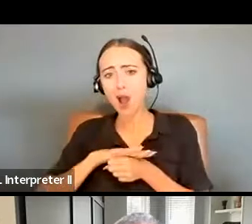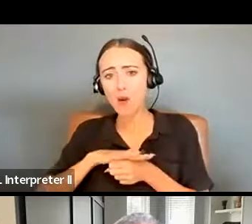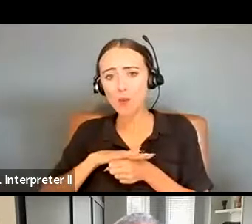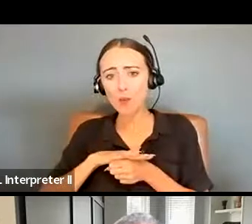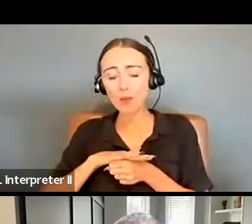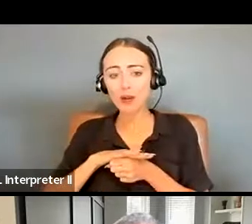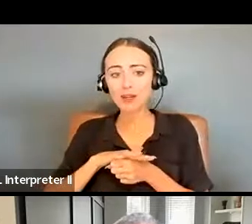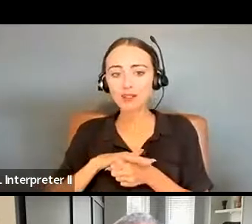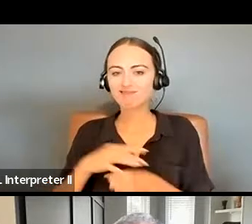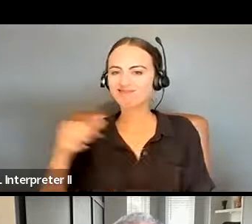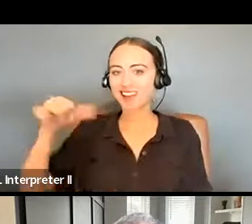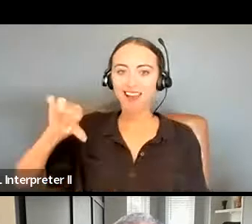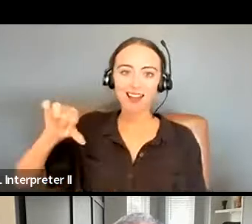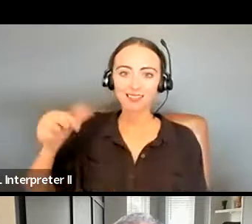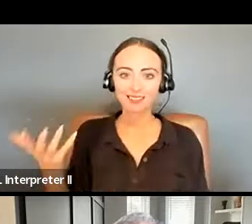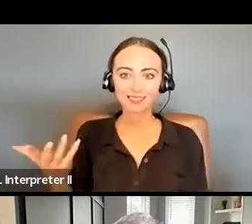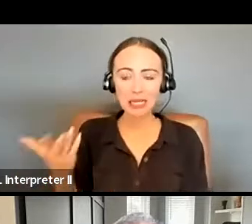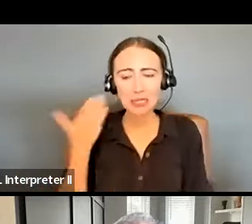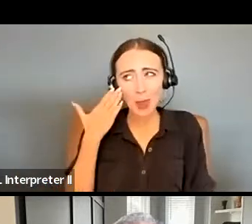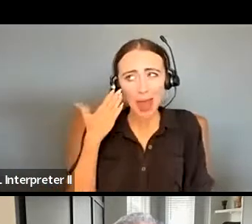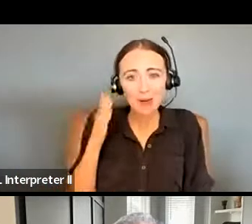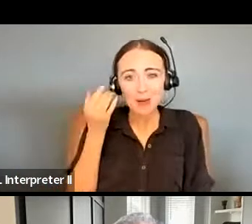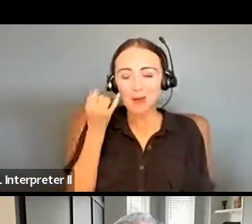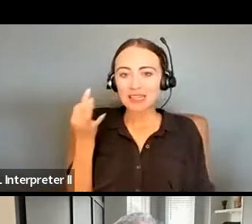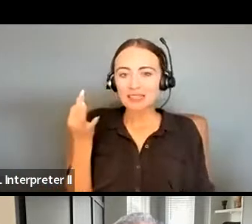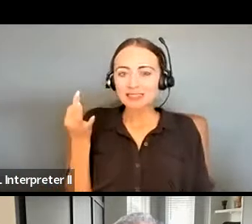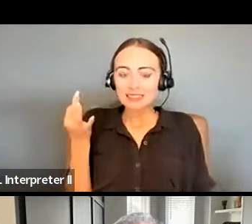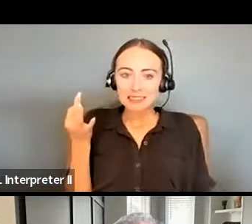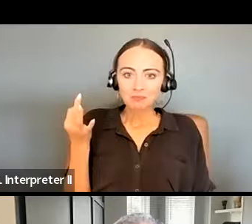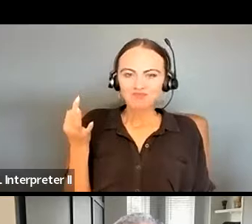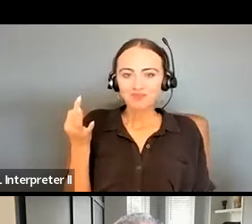get denied. So I don't know that we are